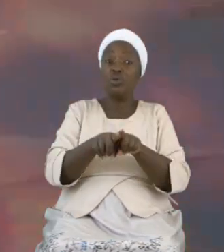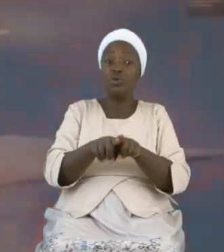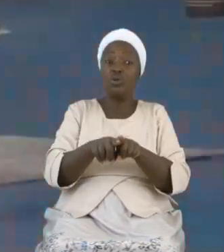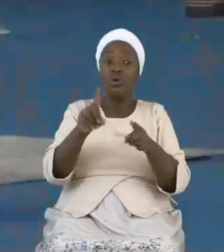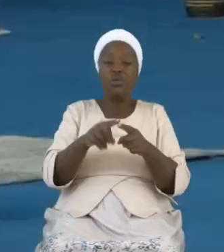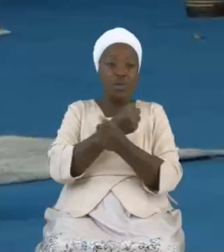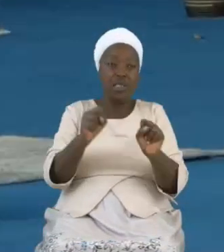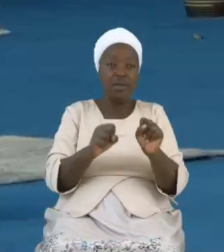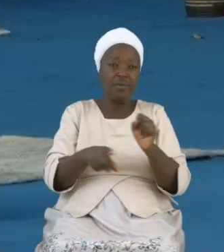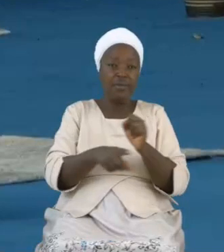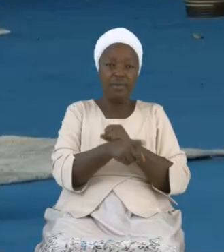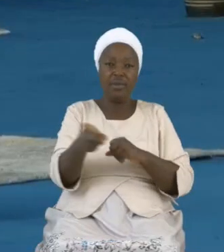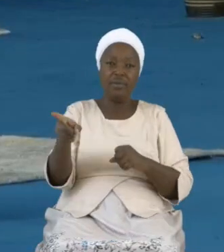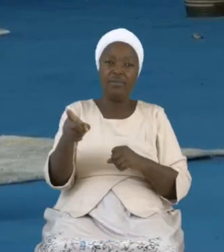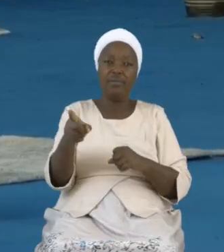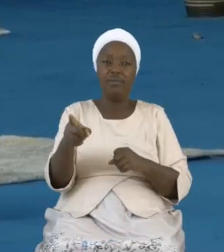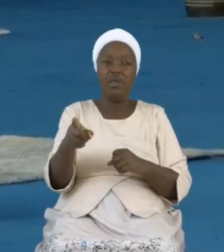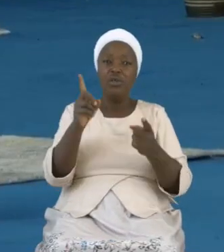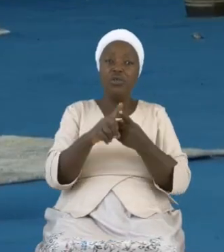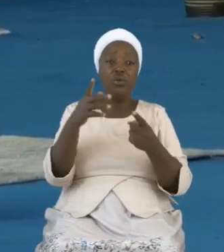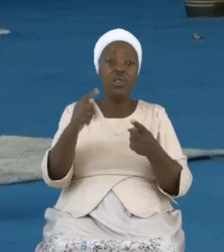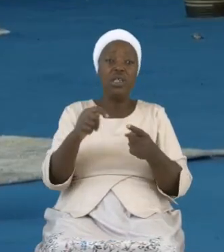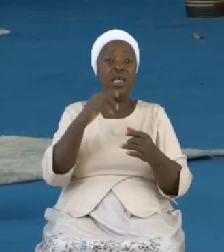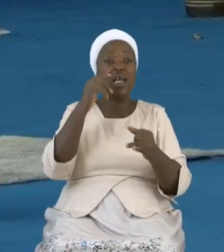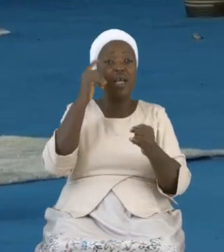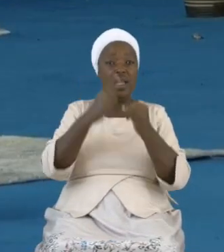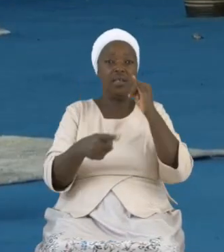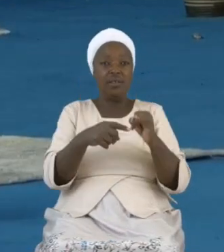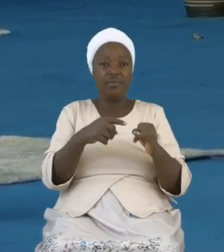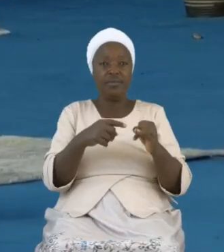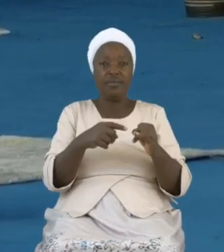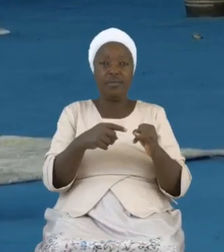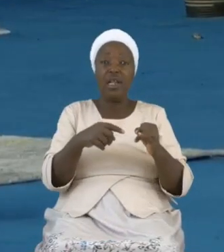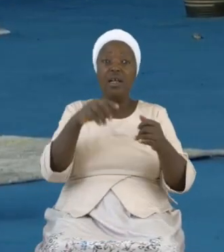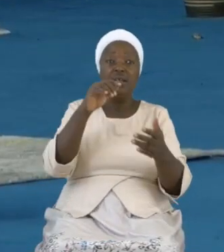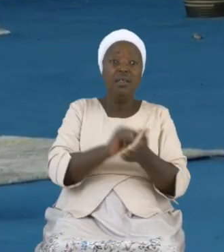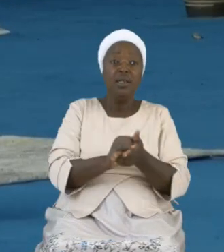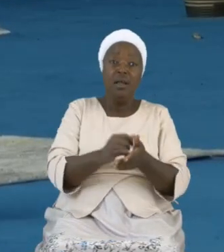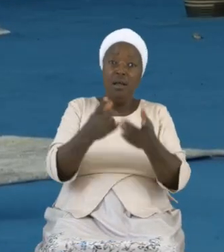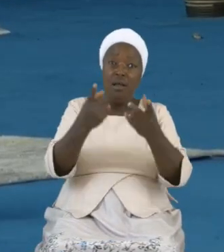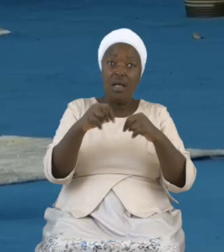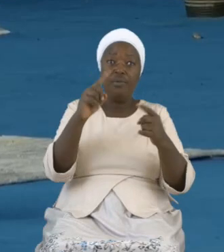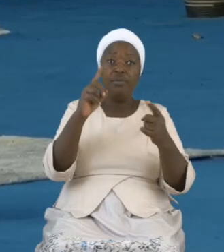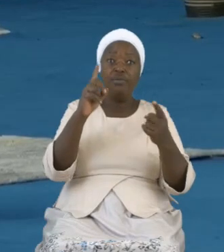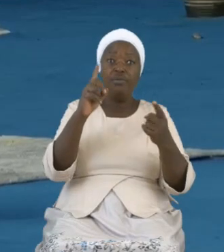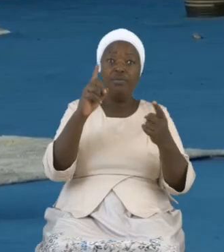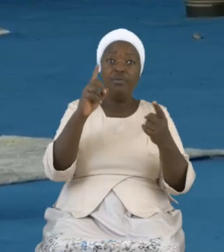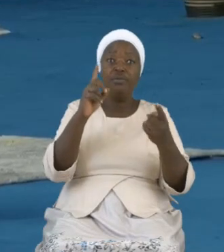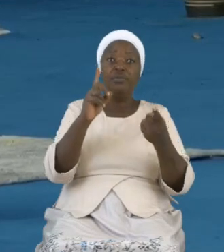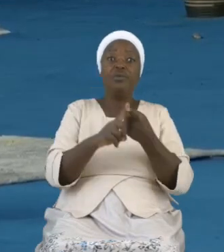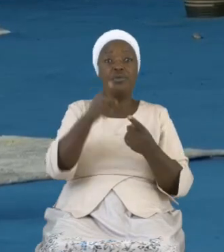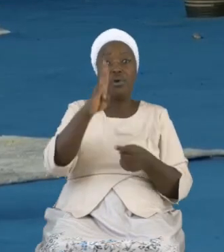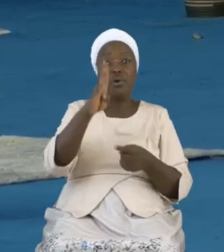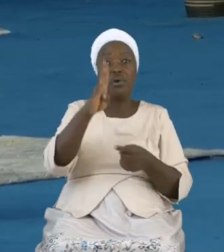them to the uttermost that come unto God by him,